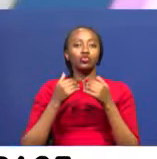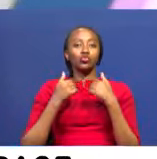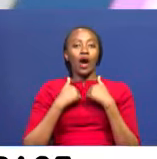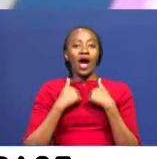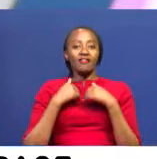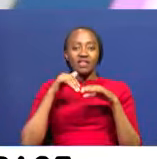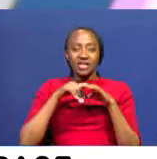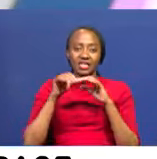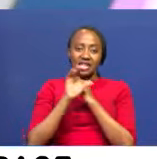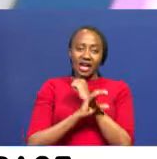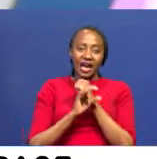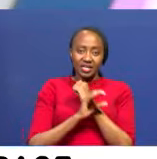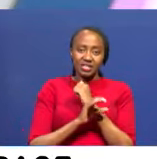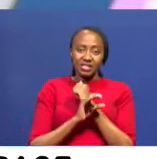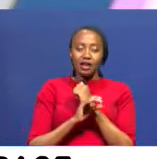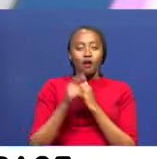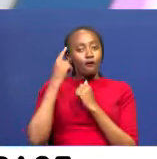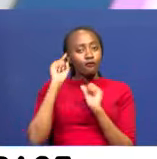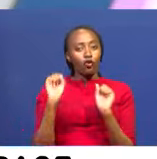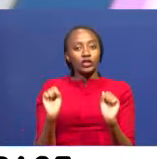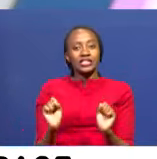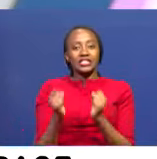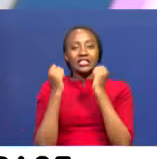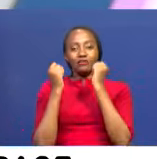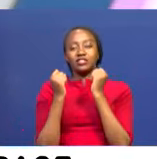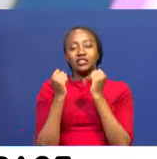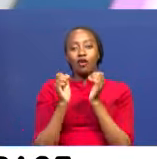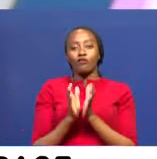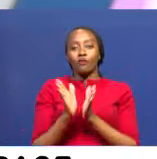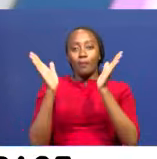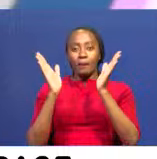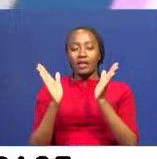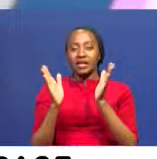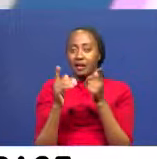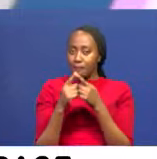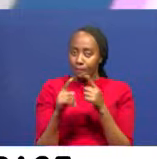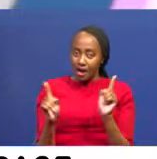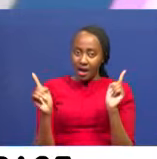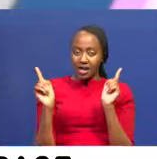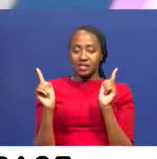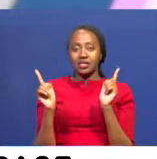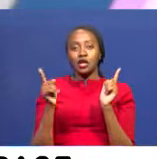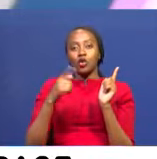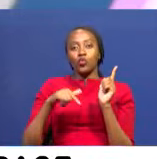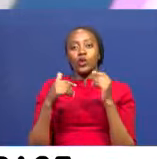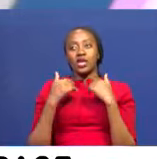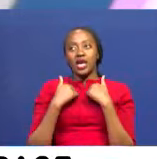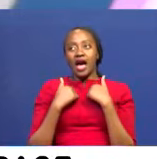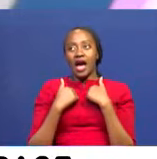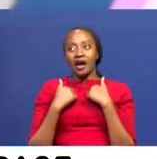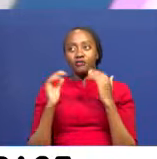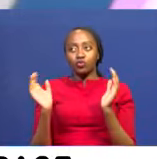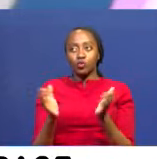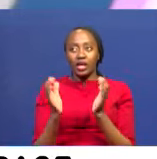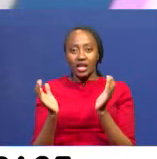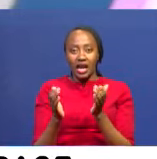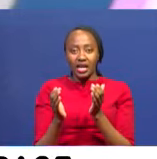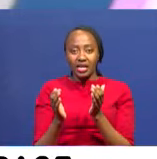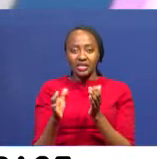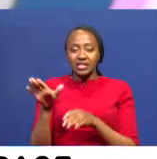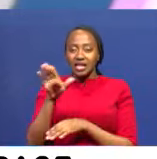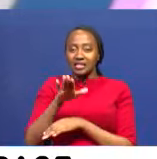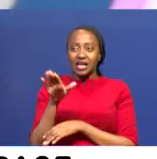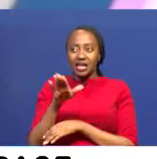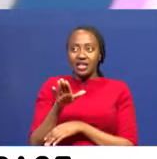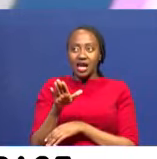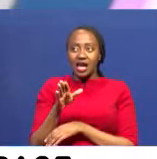in this country to ensure now safety of the public. Nevertheless, we are now encouraging that areas where